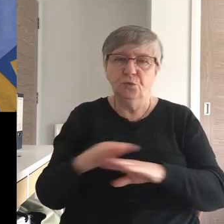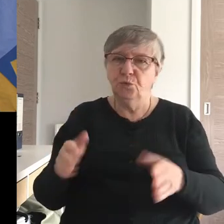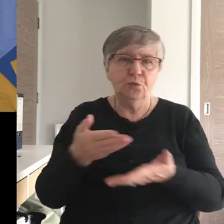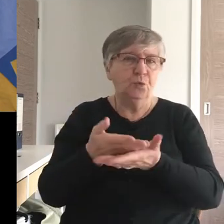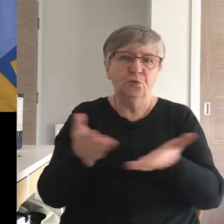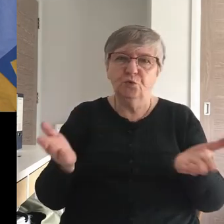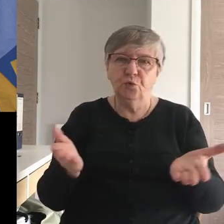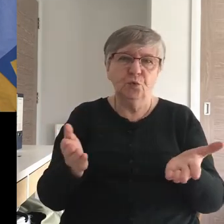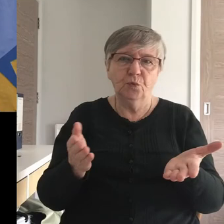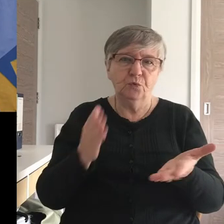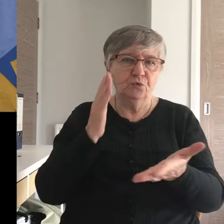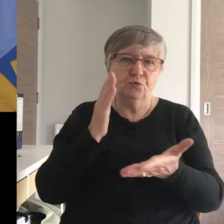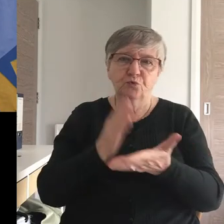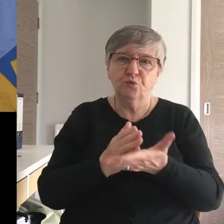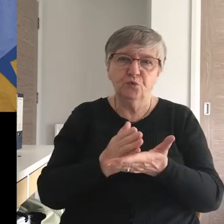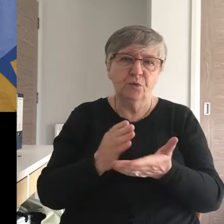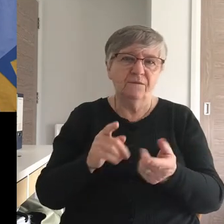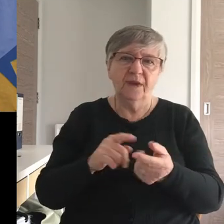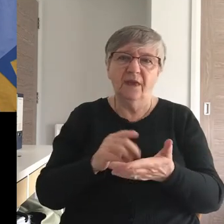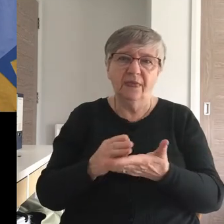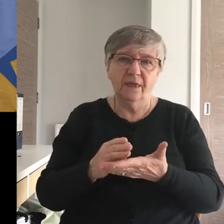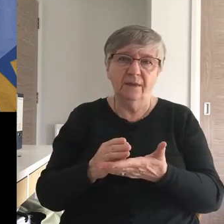indications and evidence of true faith.